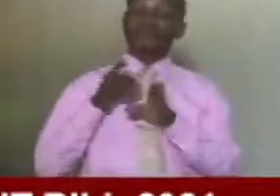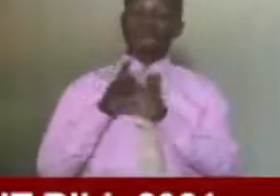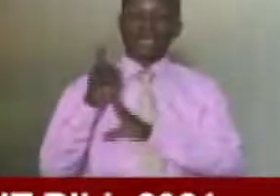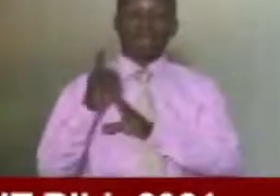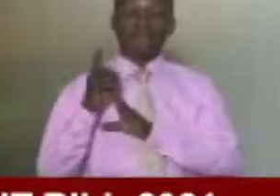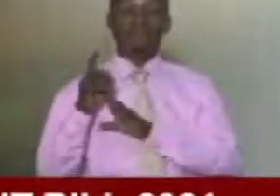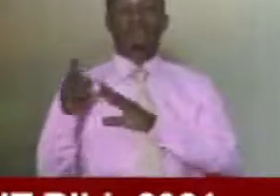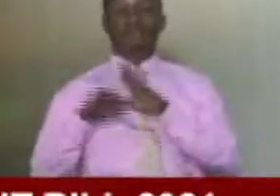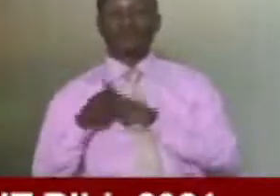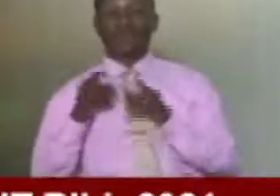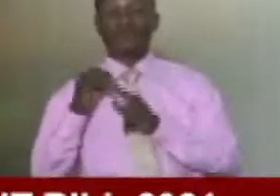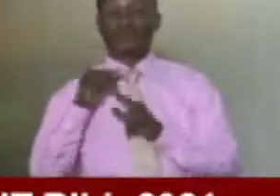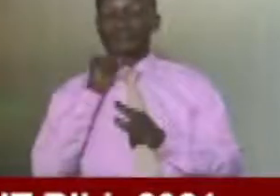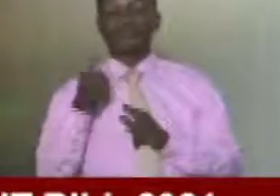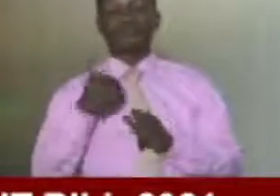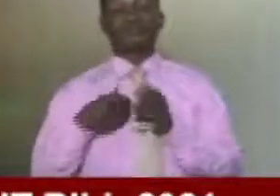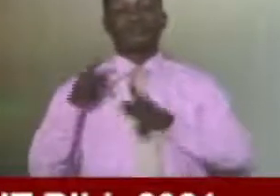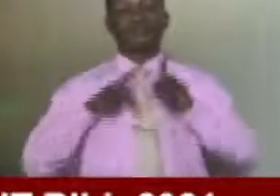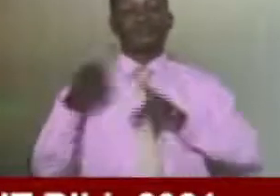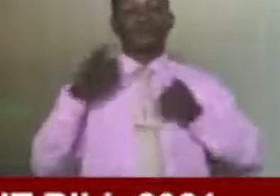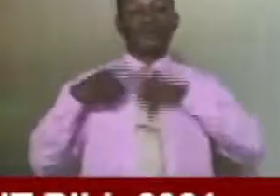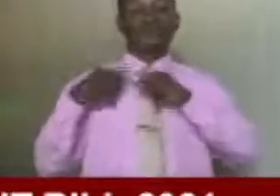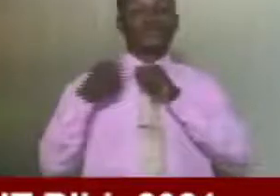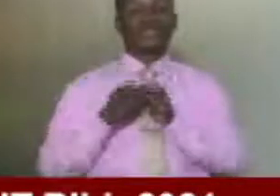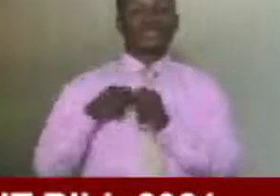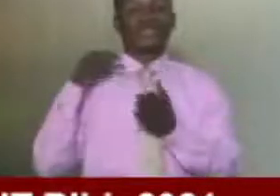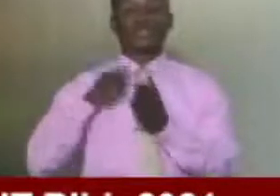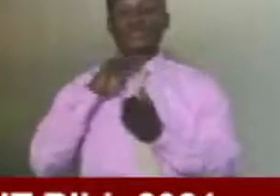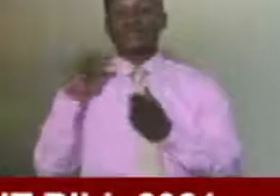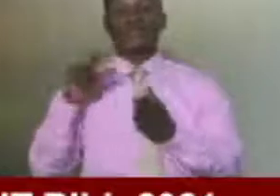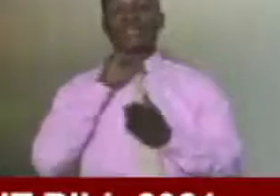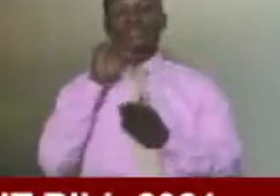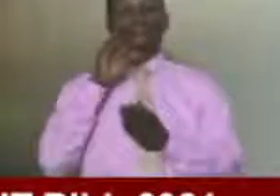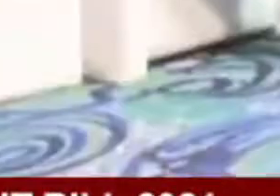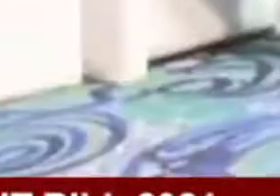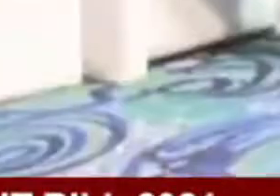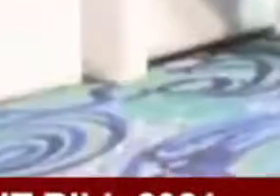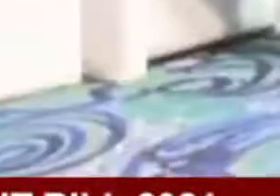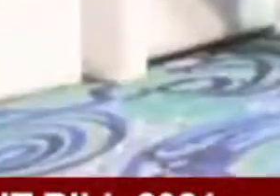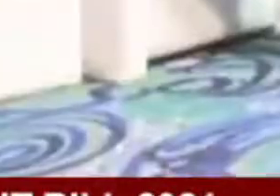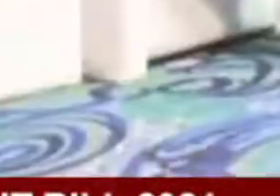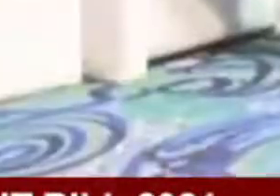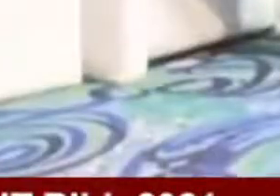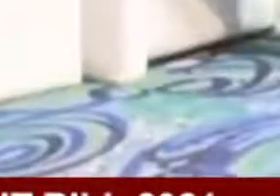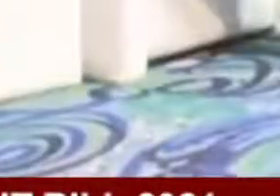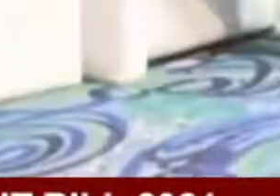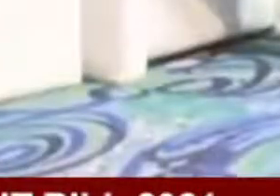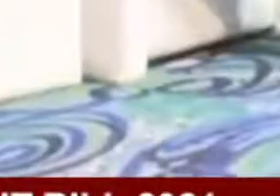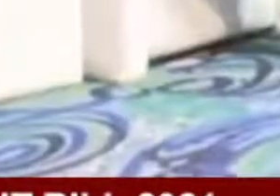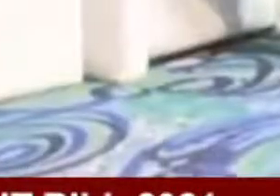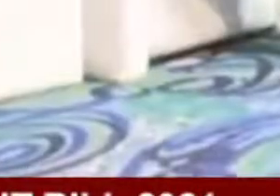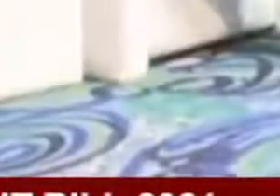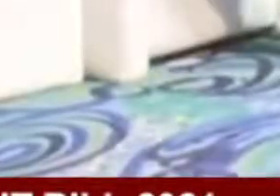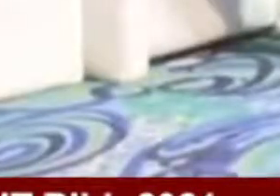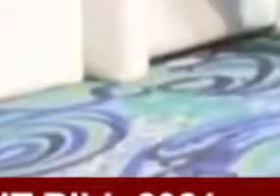and people gathered together, this bill does not speak to one of the most important things, in my opinion, which is election violence. And if